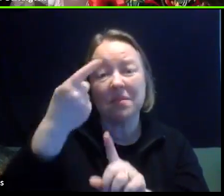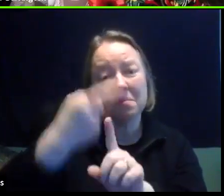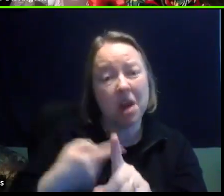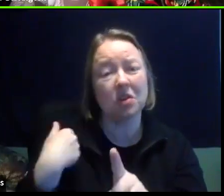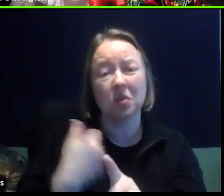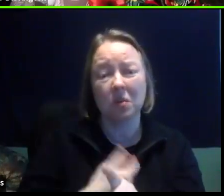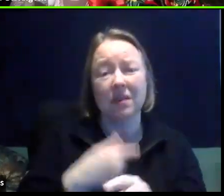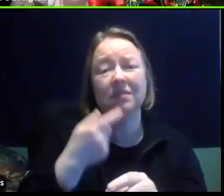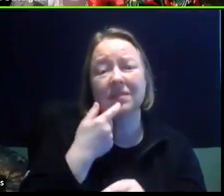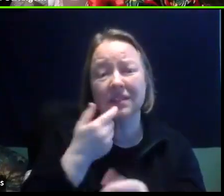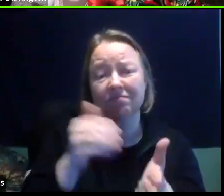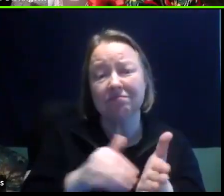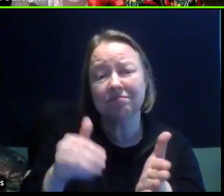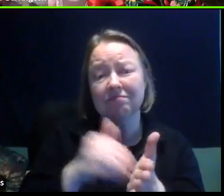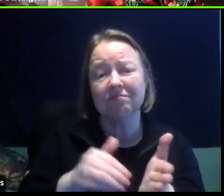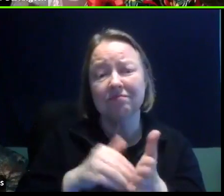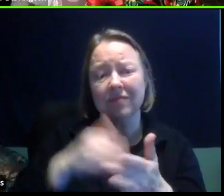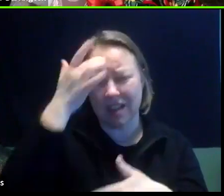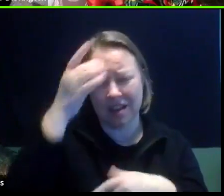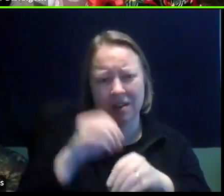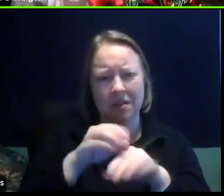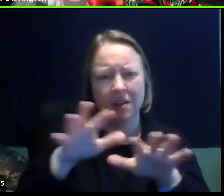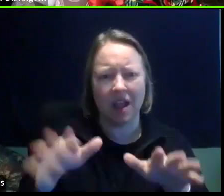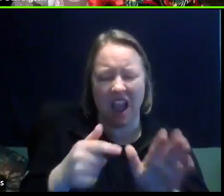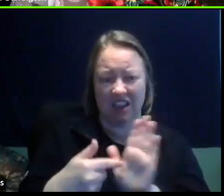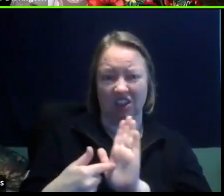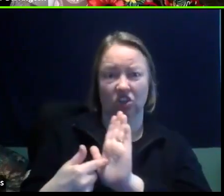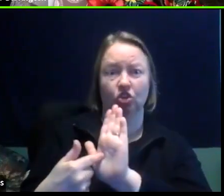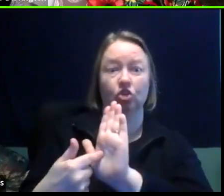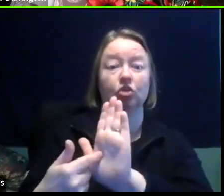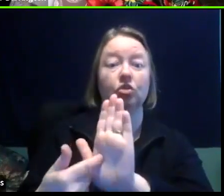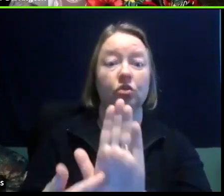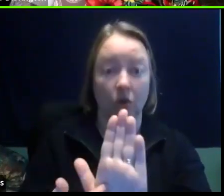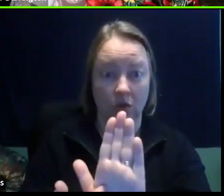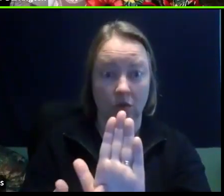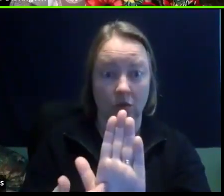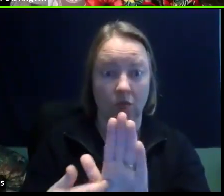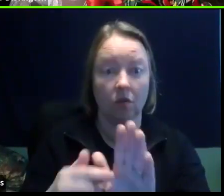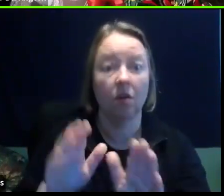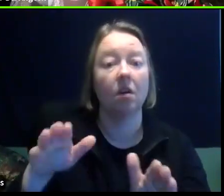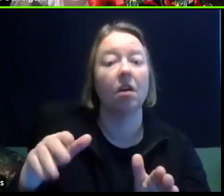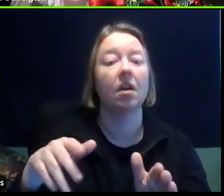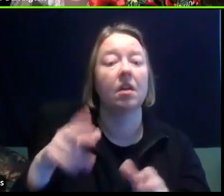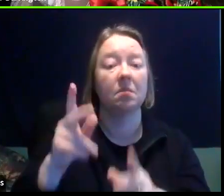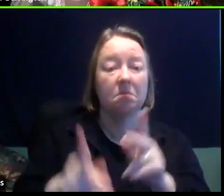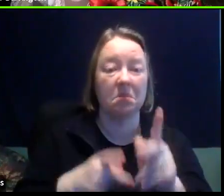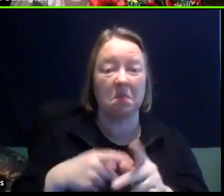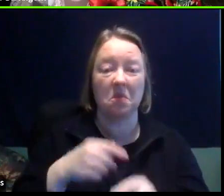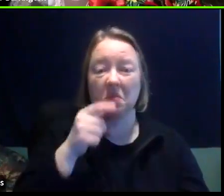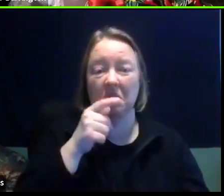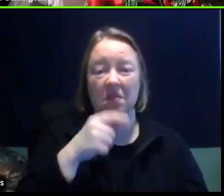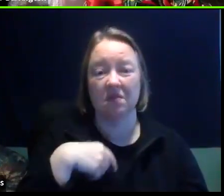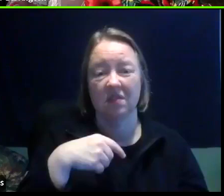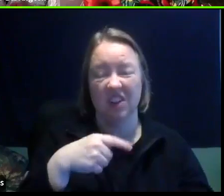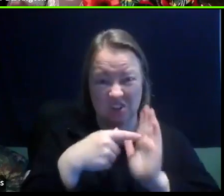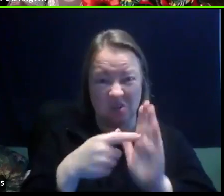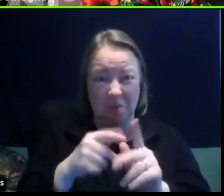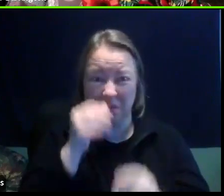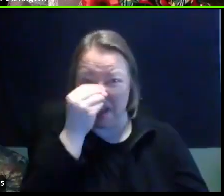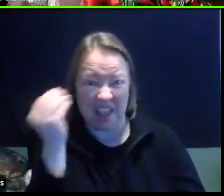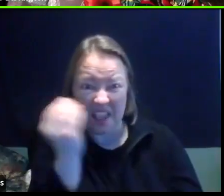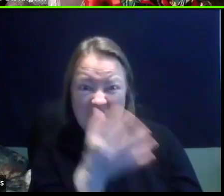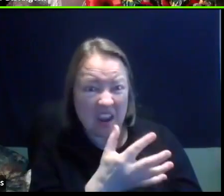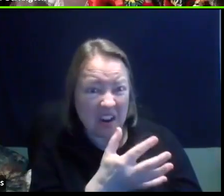the pandemic has ripped a Band-Aid off of the apathy that we all were experiencing prior